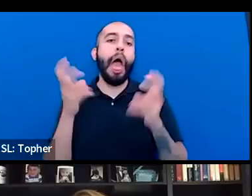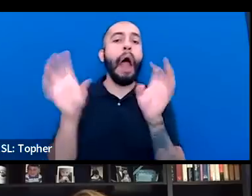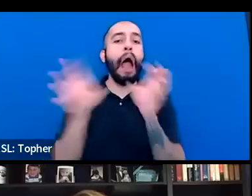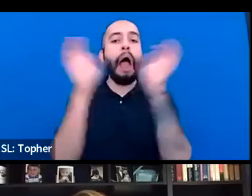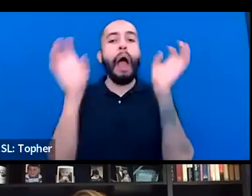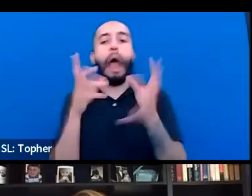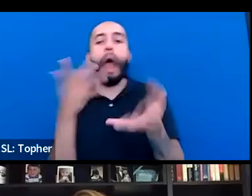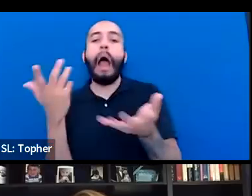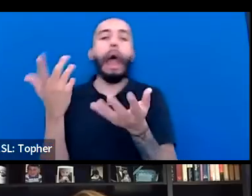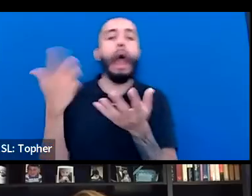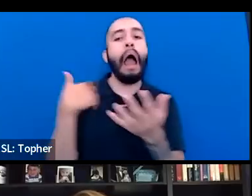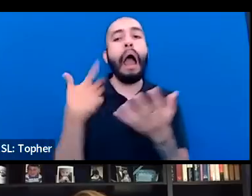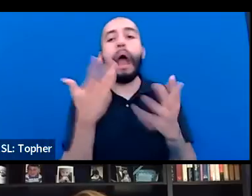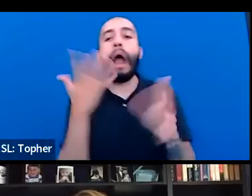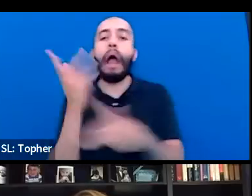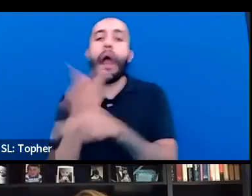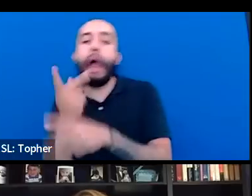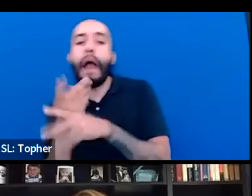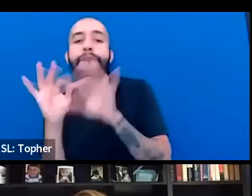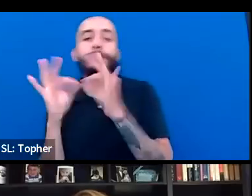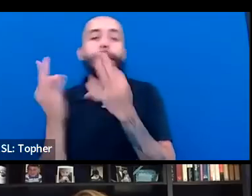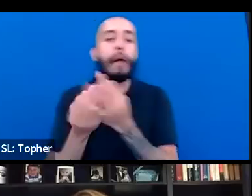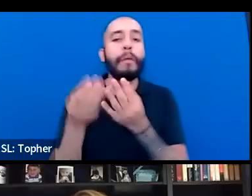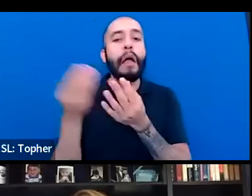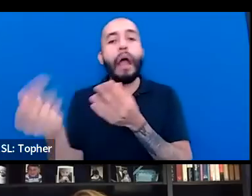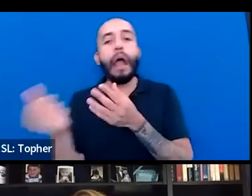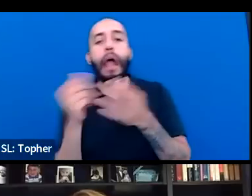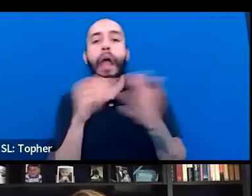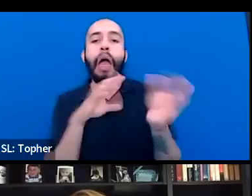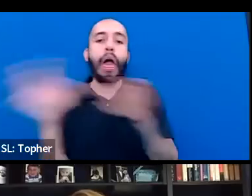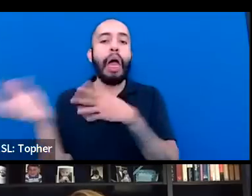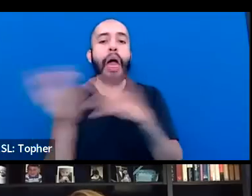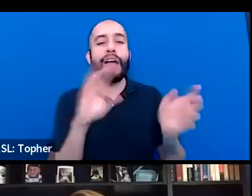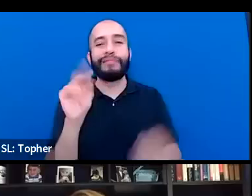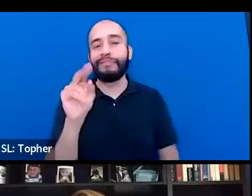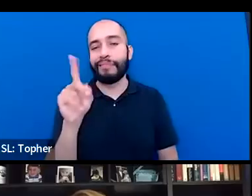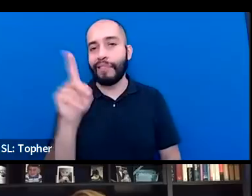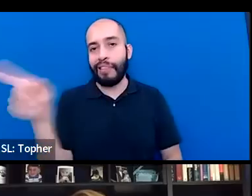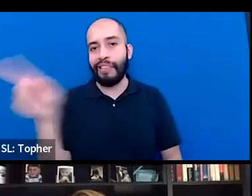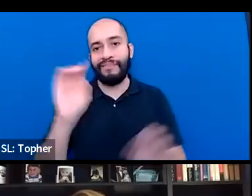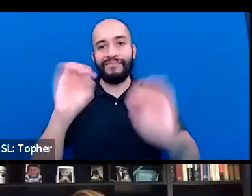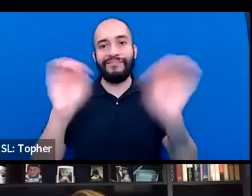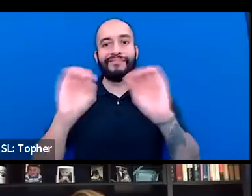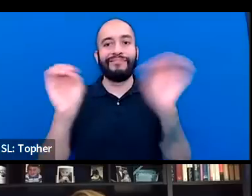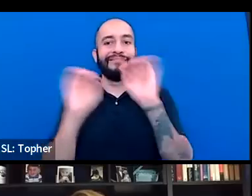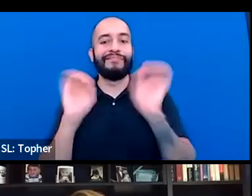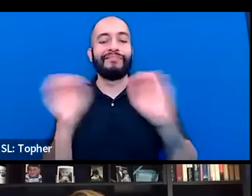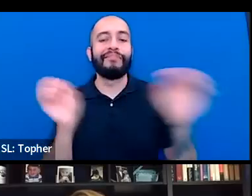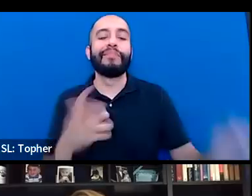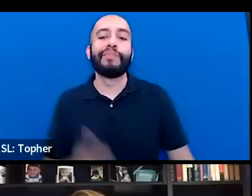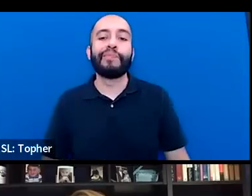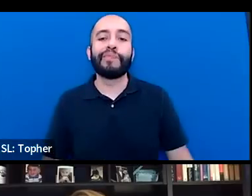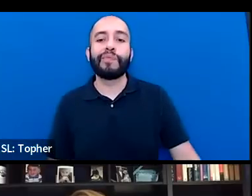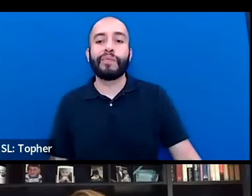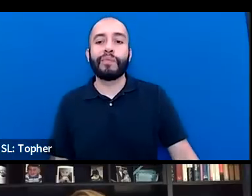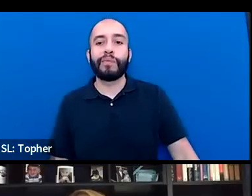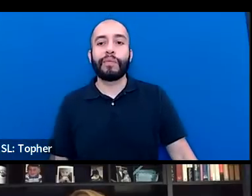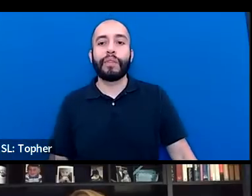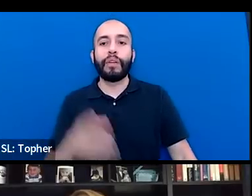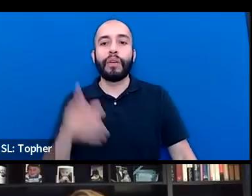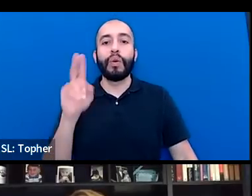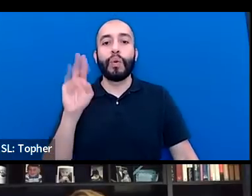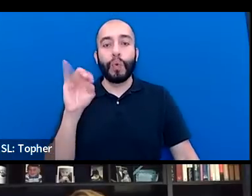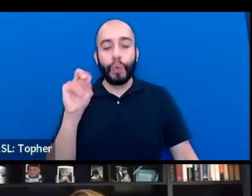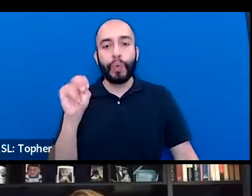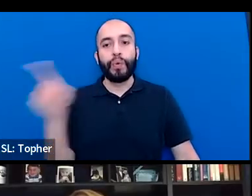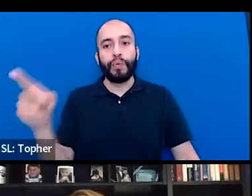the ones, the union is the one that's filing the official OSHA complaint. I had to go to that facility before I hit the road. So